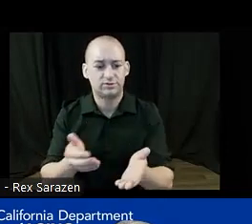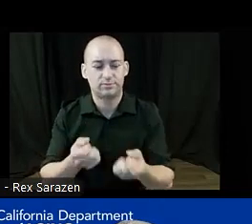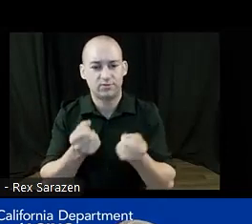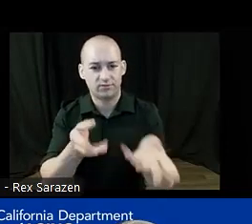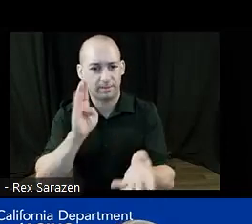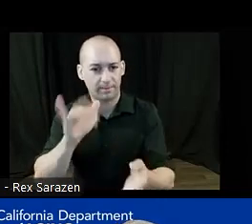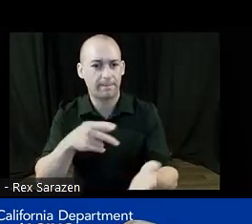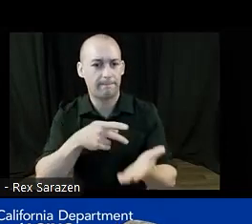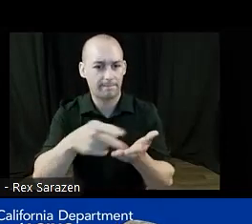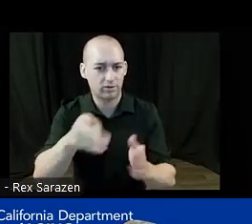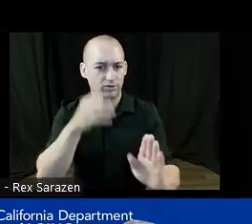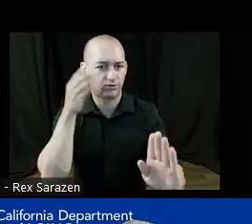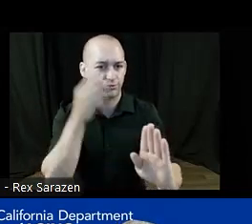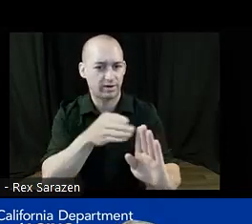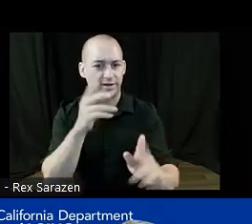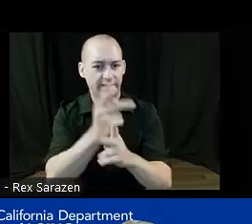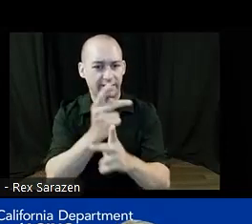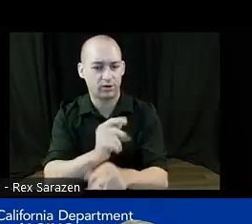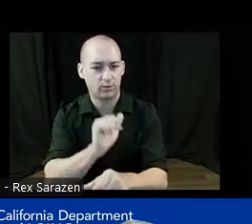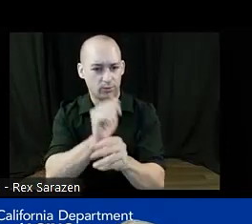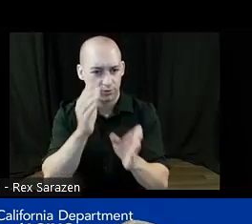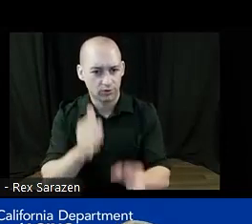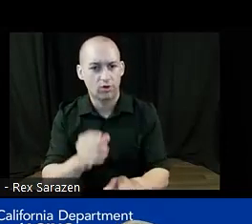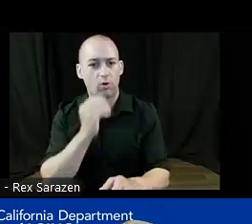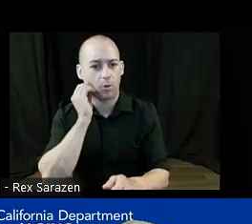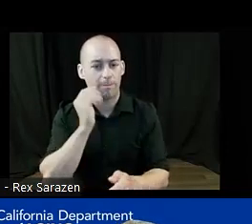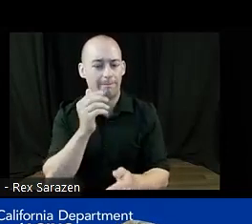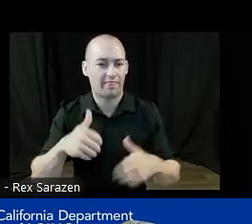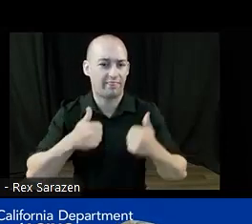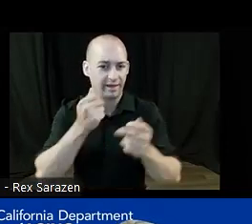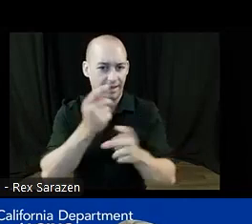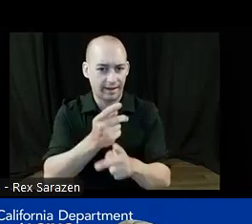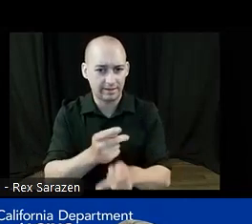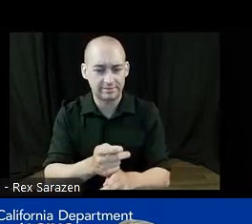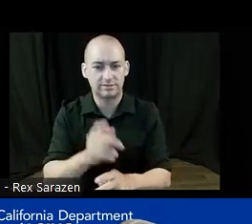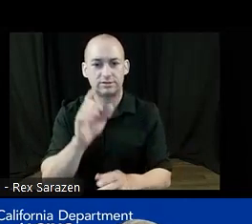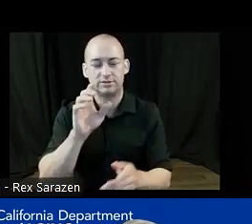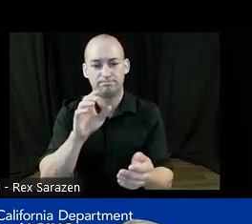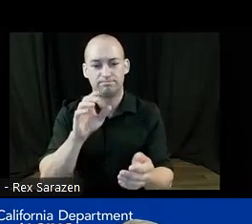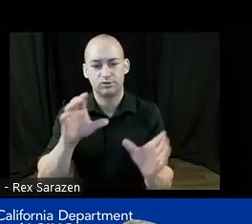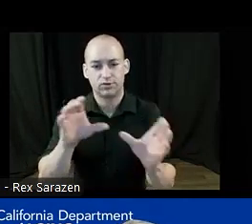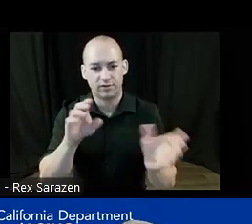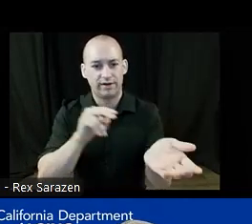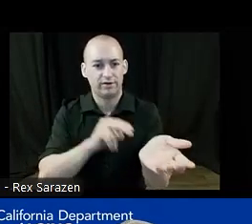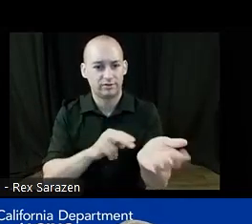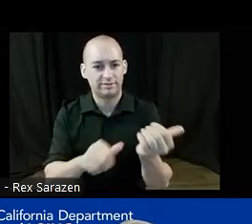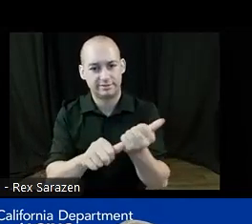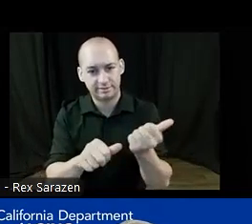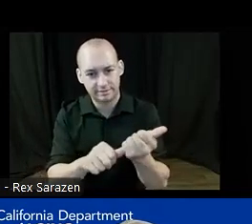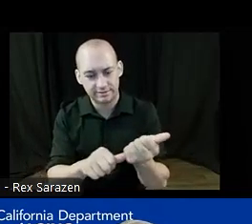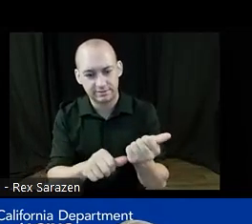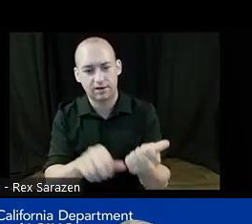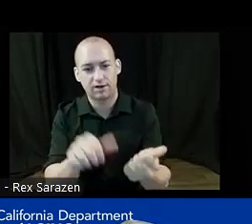care workers, such as home health aides or personal care aides or certified nursing assistants, among others, as well